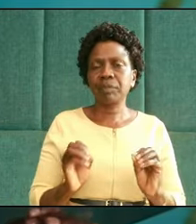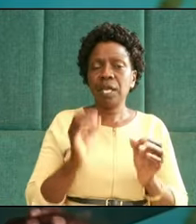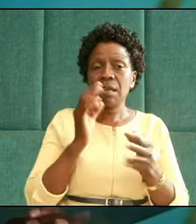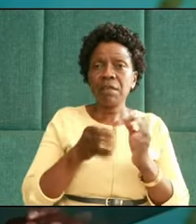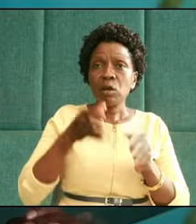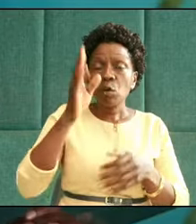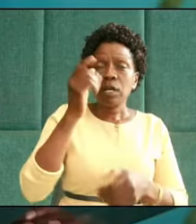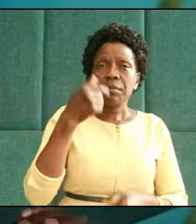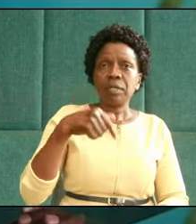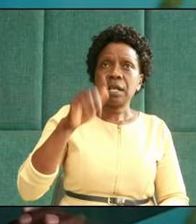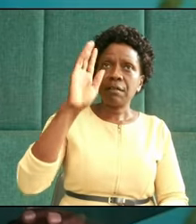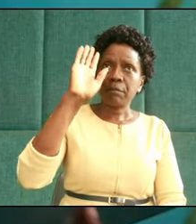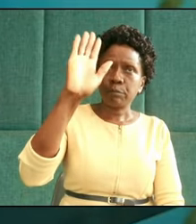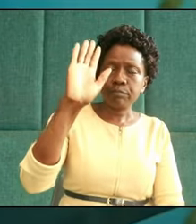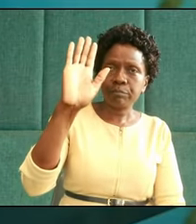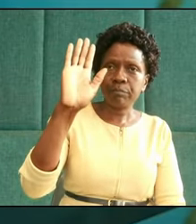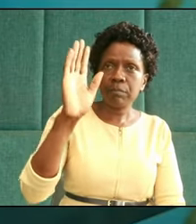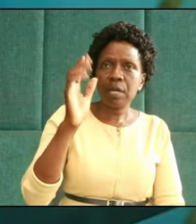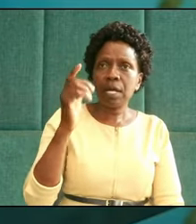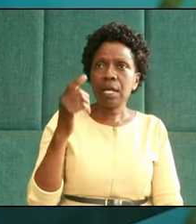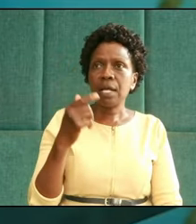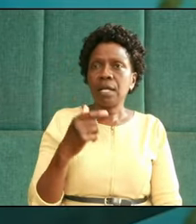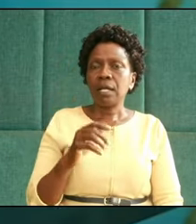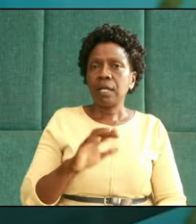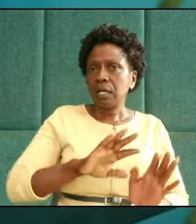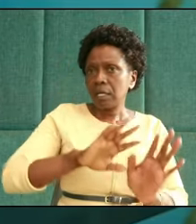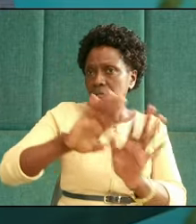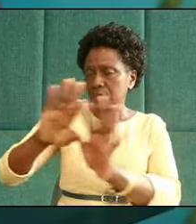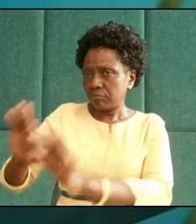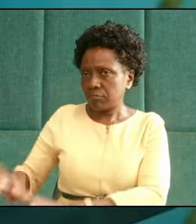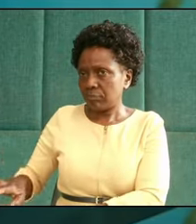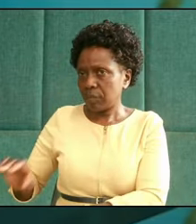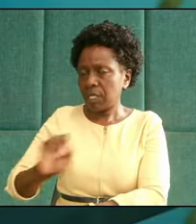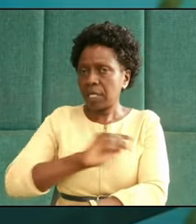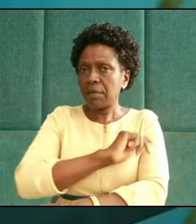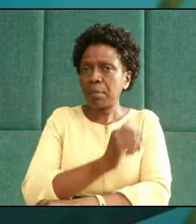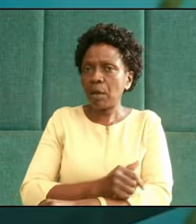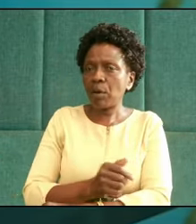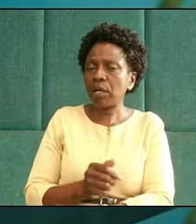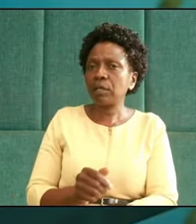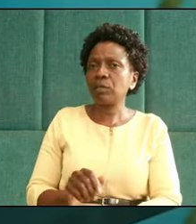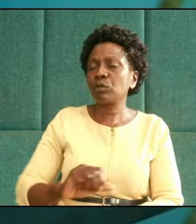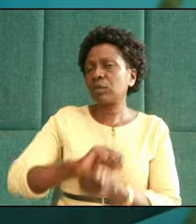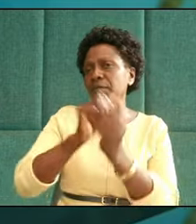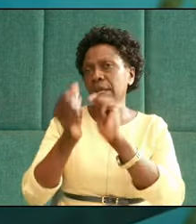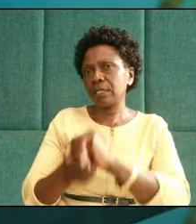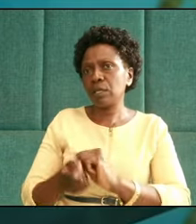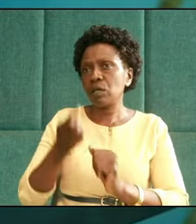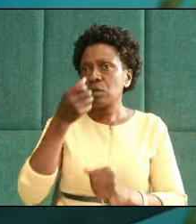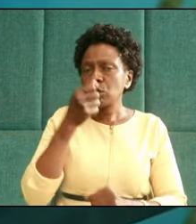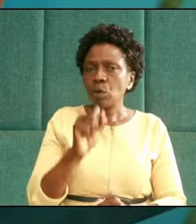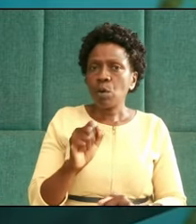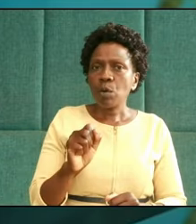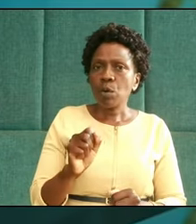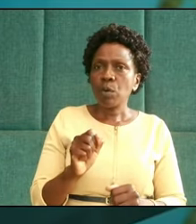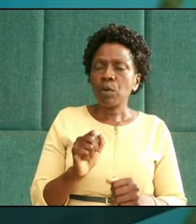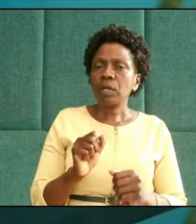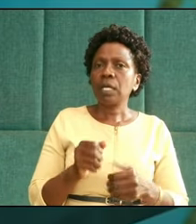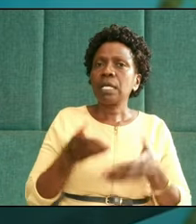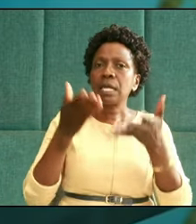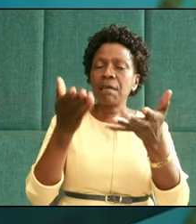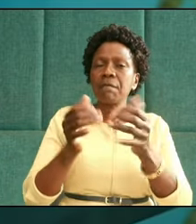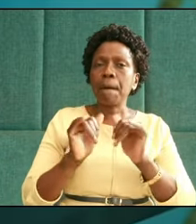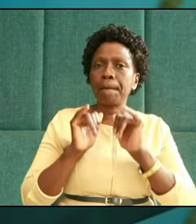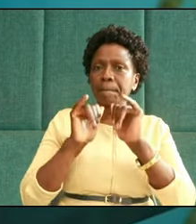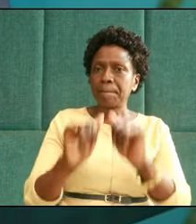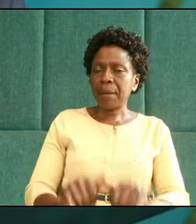God himself laid aside the power to reverse it. So he became permanently a